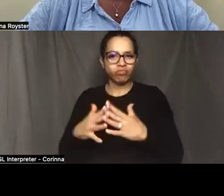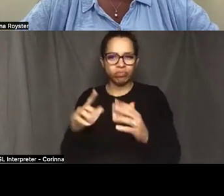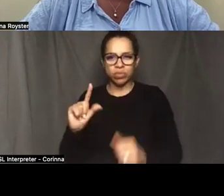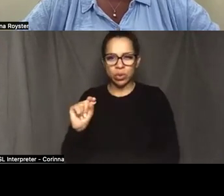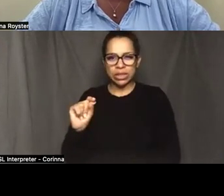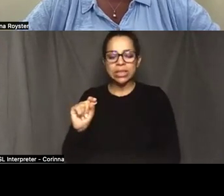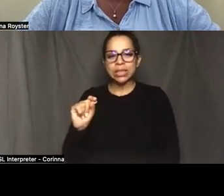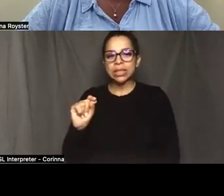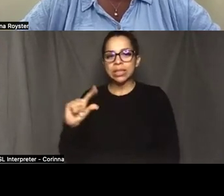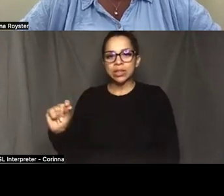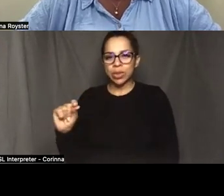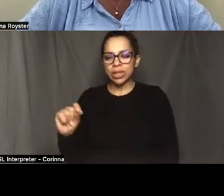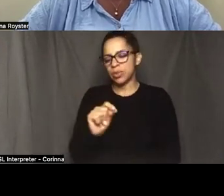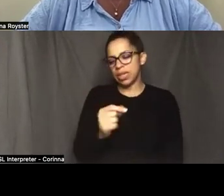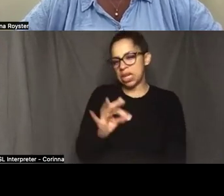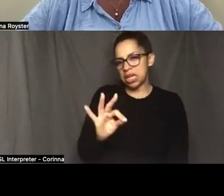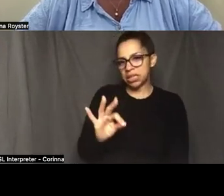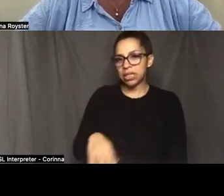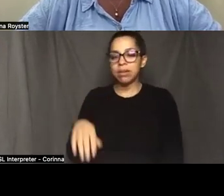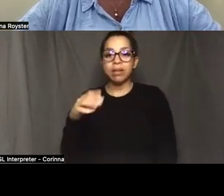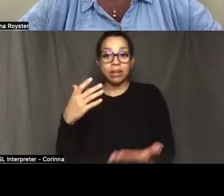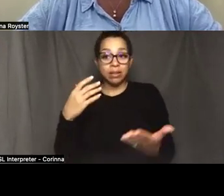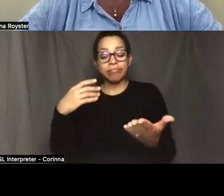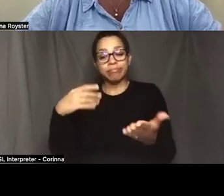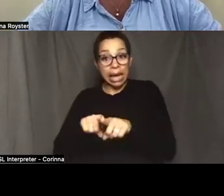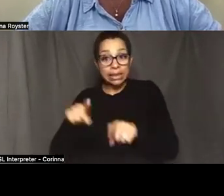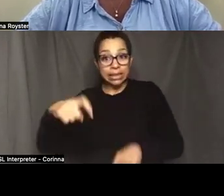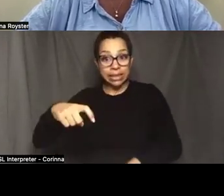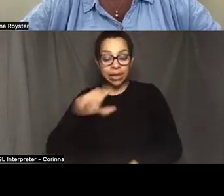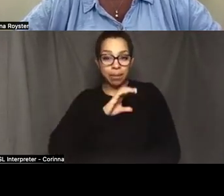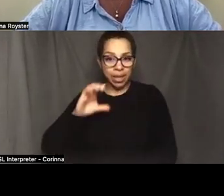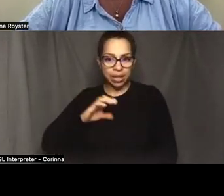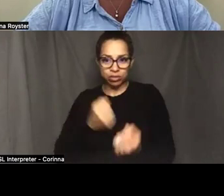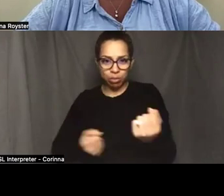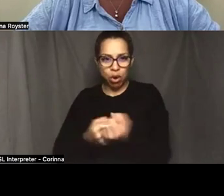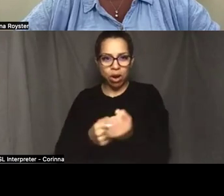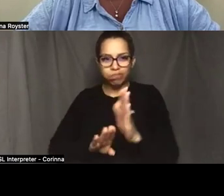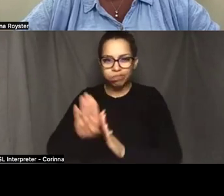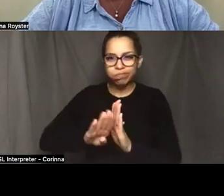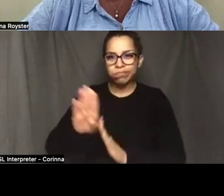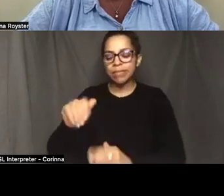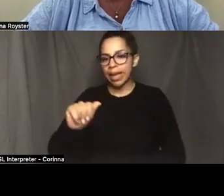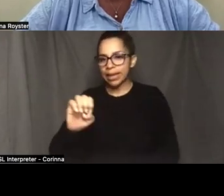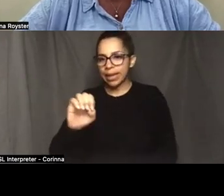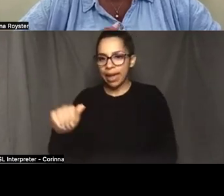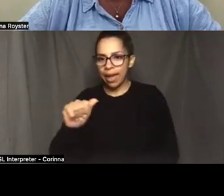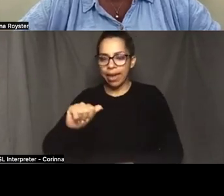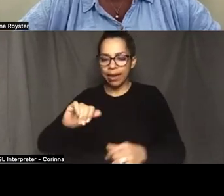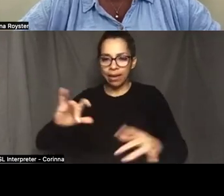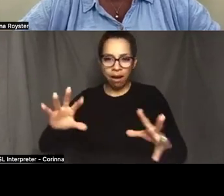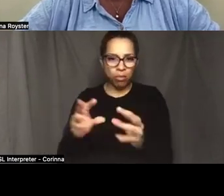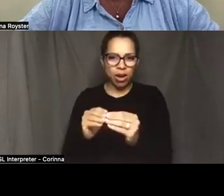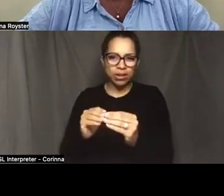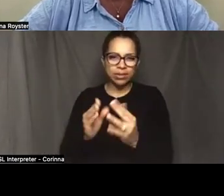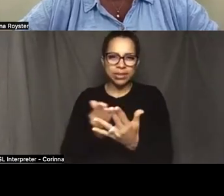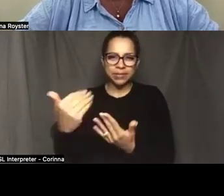2020 as an ad hoc committee to support the development and creation of the AEA Comprehensive Safety Plan.